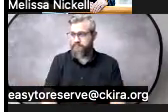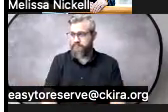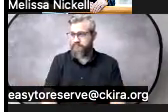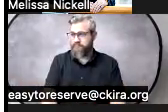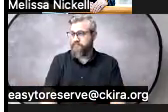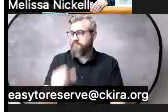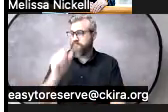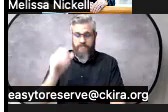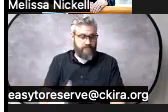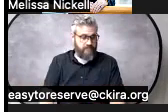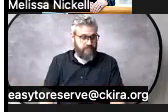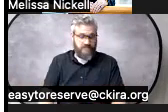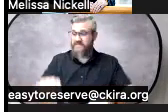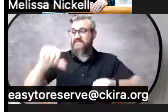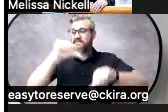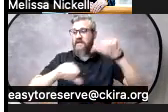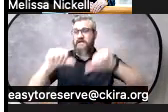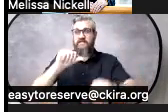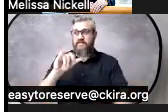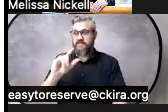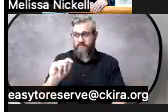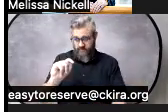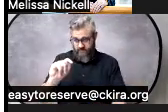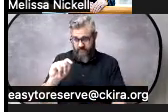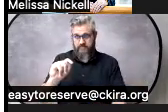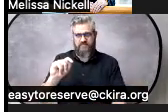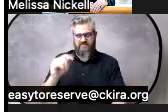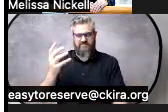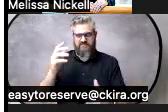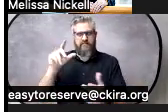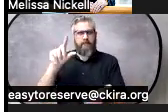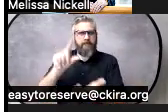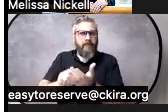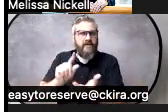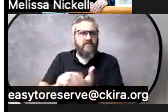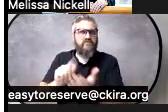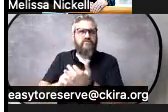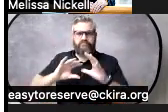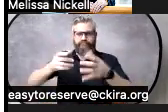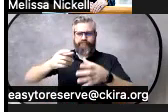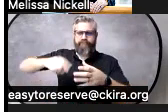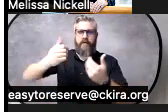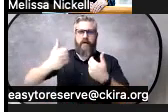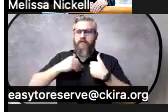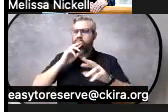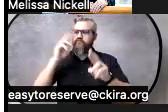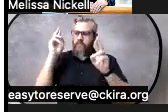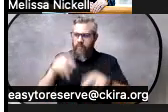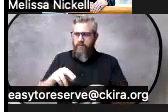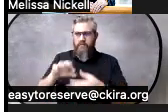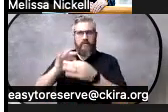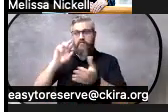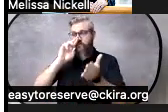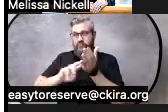So, scientific literature is a body of publications that contains reports of research and